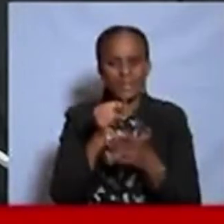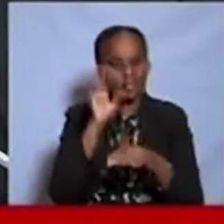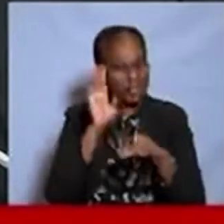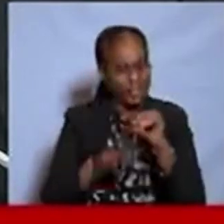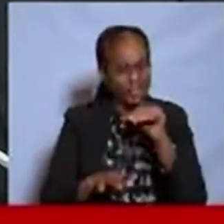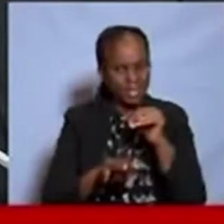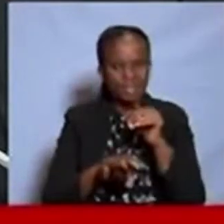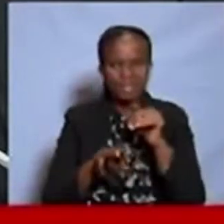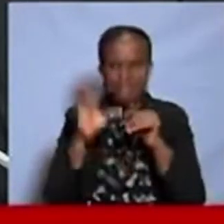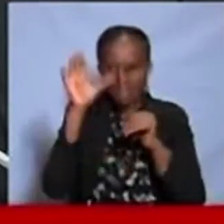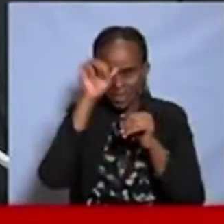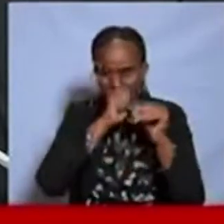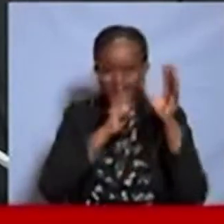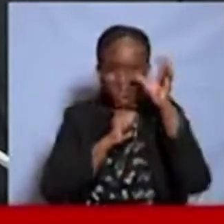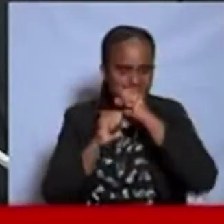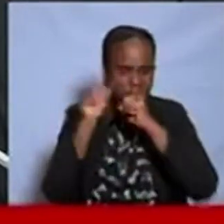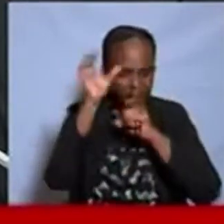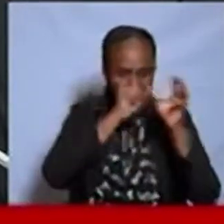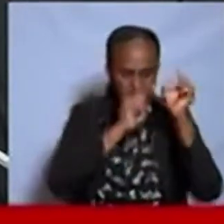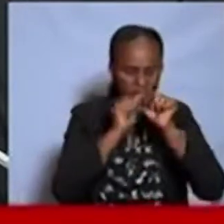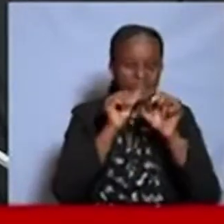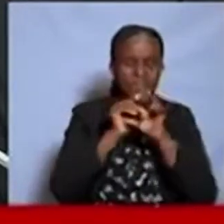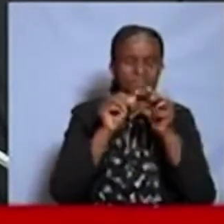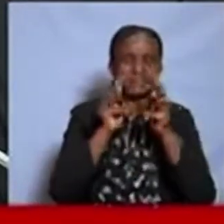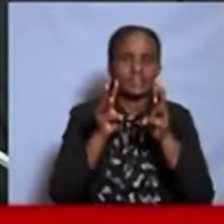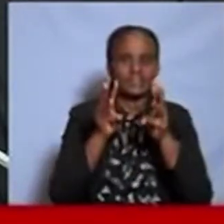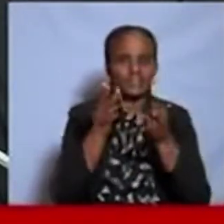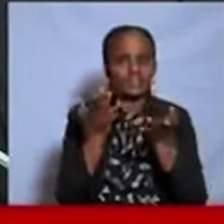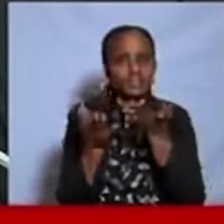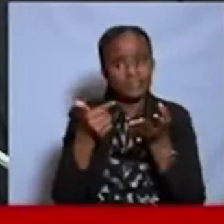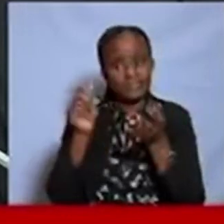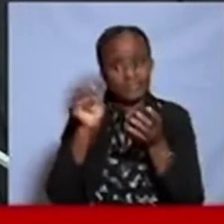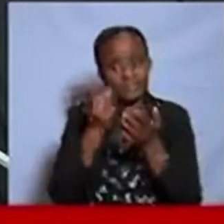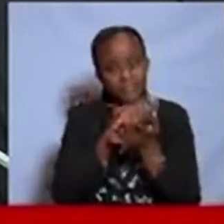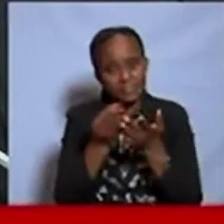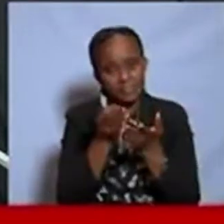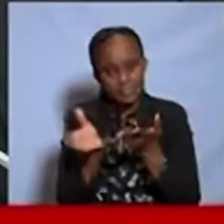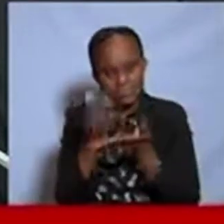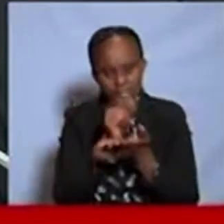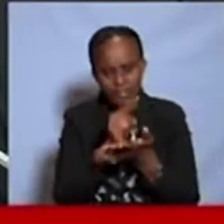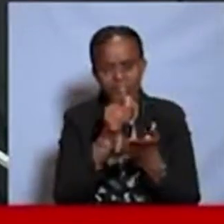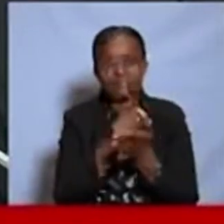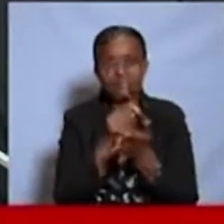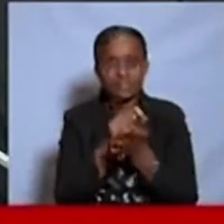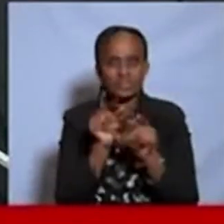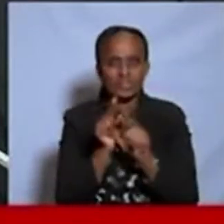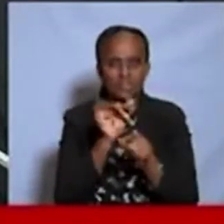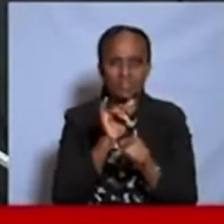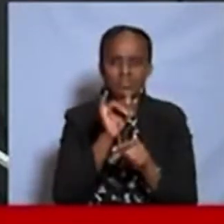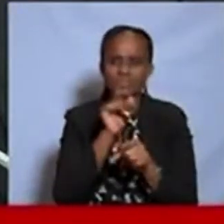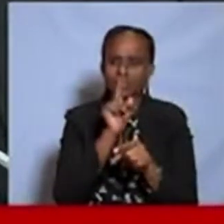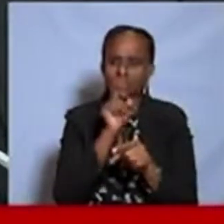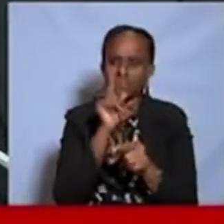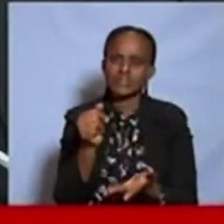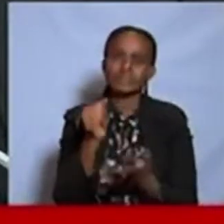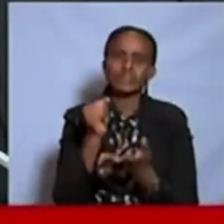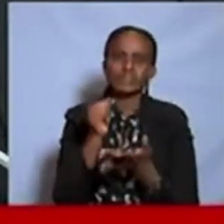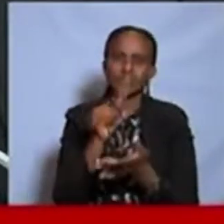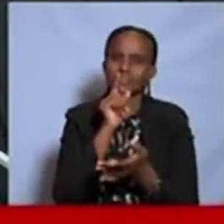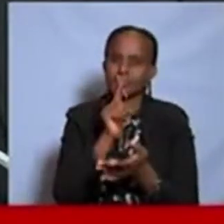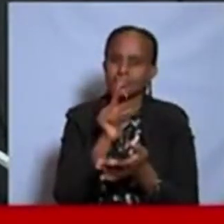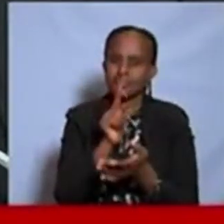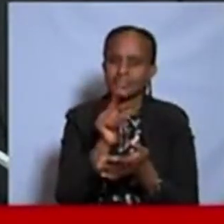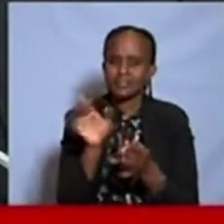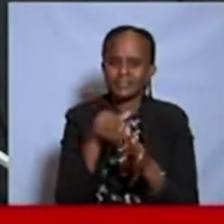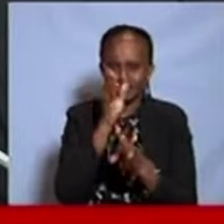exaggerating in a way that you may even fail to collect that one. So it's actually a realistic budget